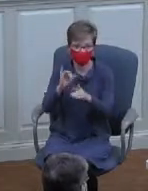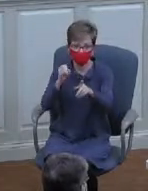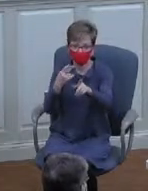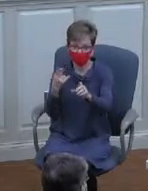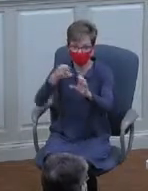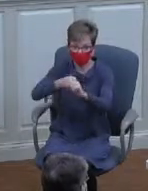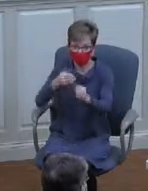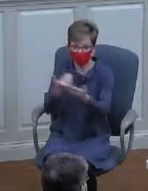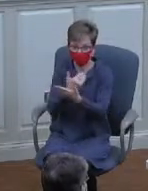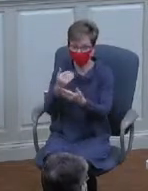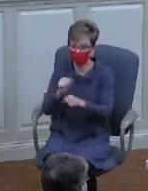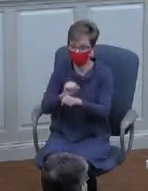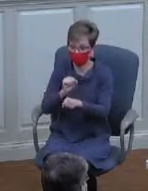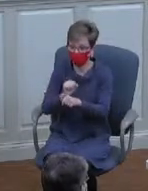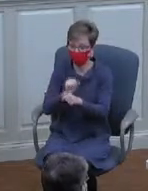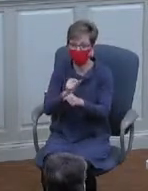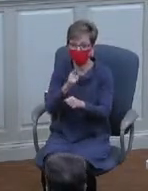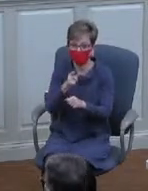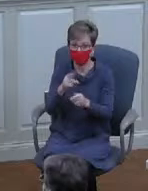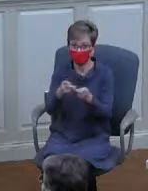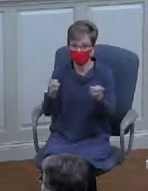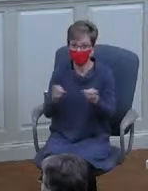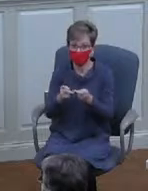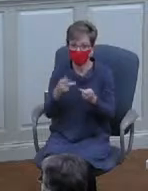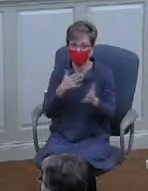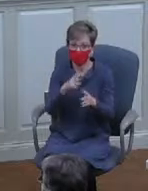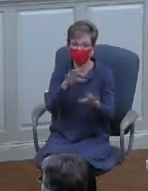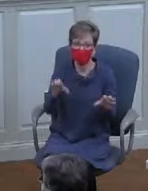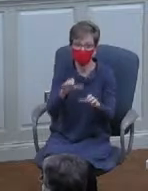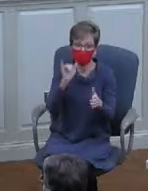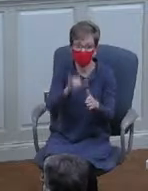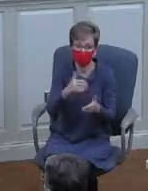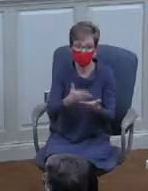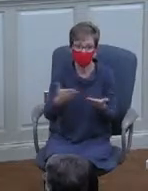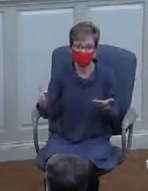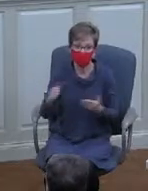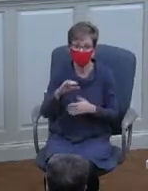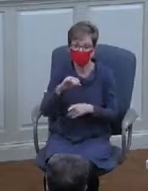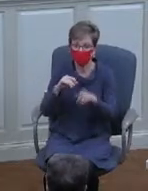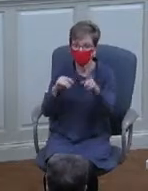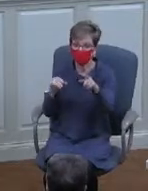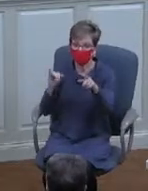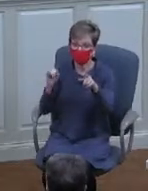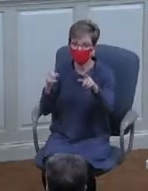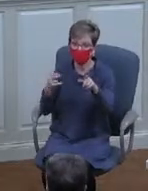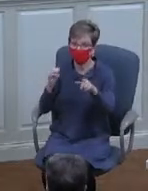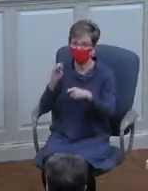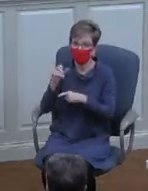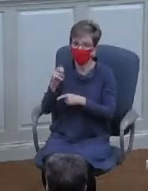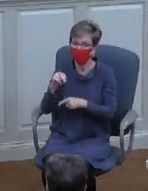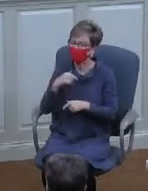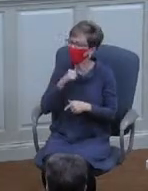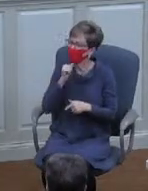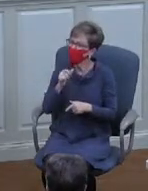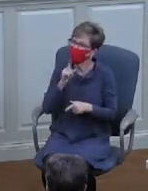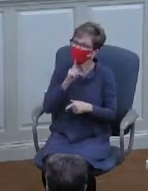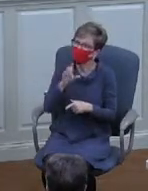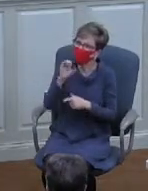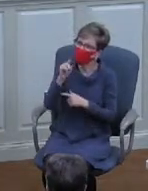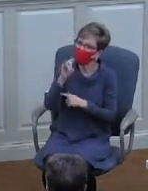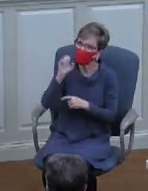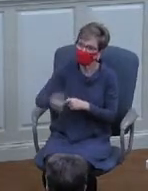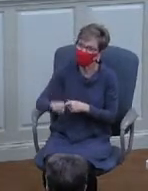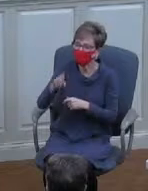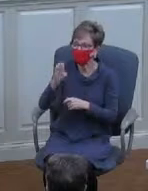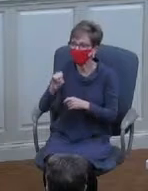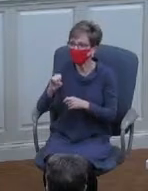on board, we were trying to let him do some of those things. And it's kind of that's it. I'm not sure if the code exactly says it has to be a third party, but